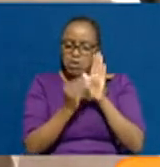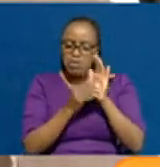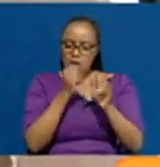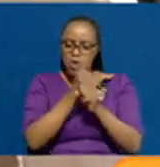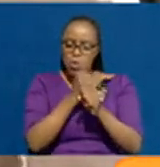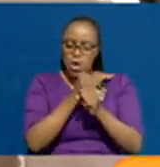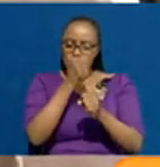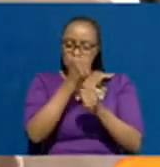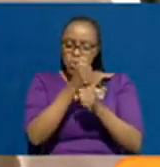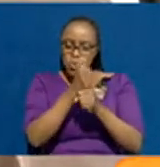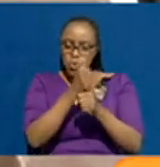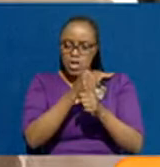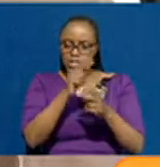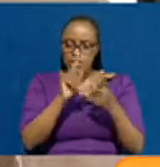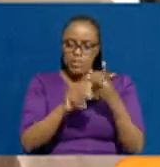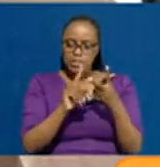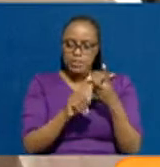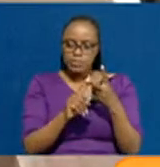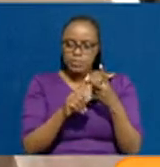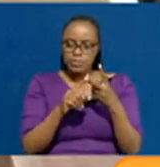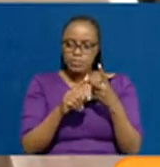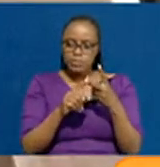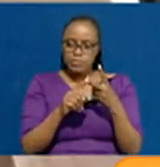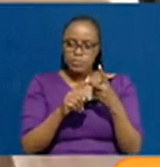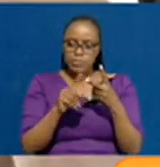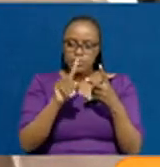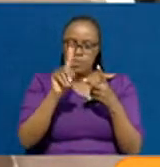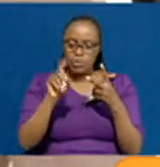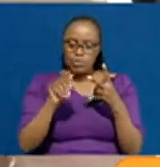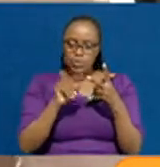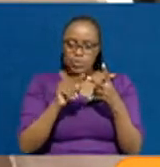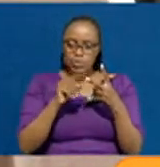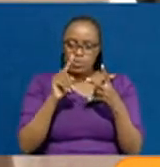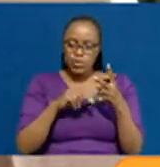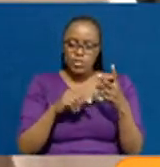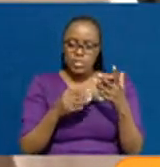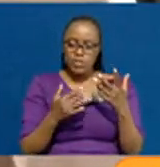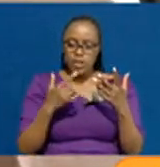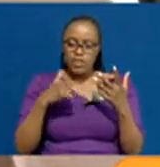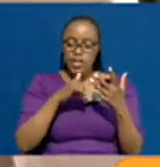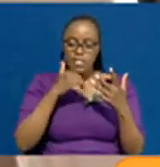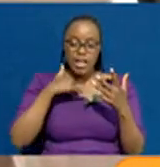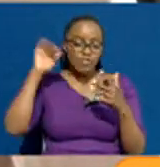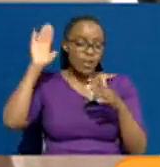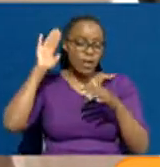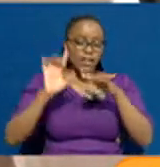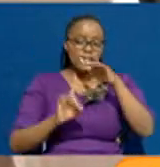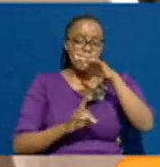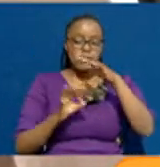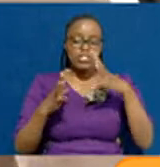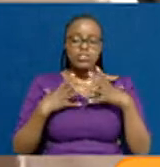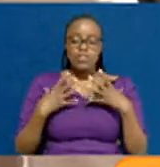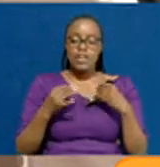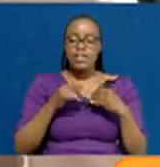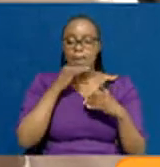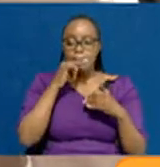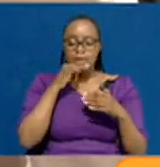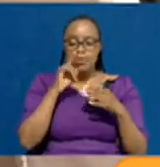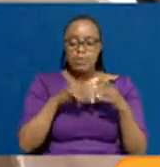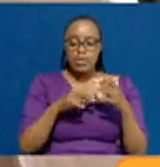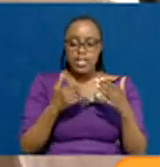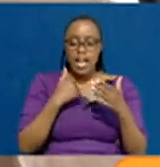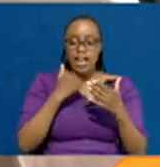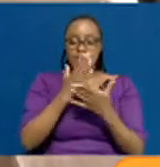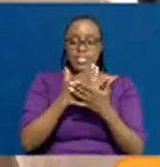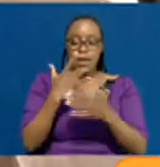out? Okay. Then my second question is, we've heard the Ministry of Health saying that there were